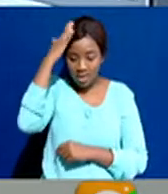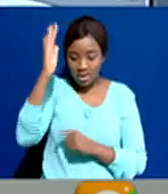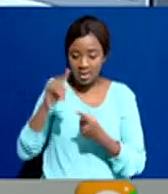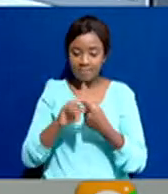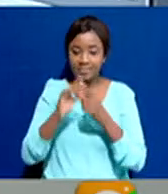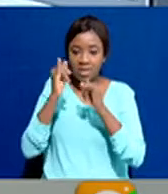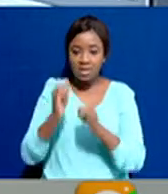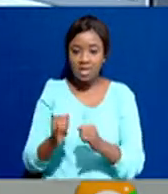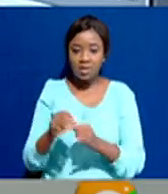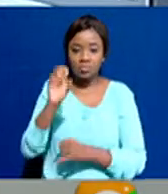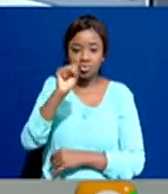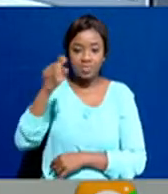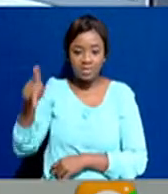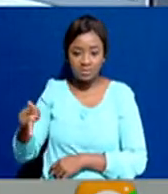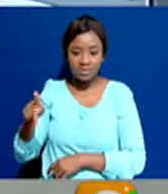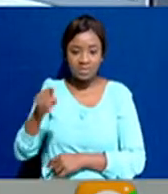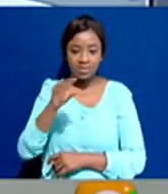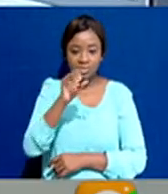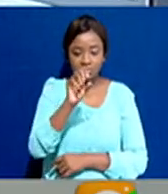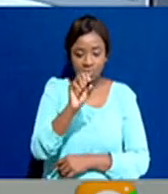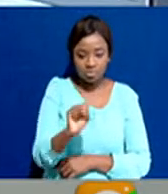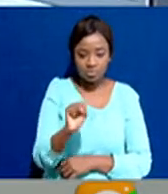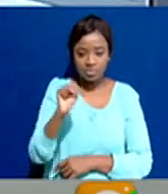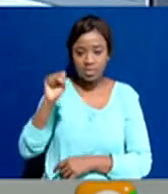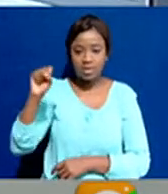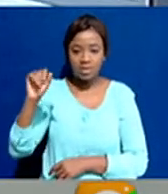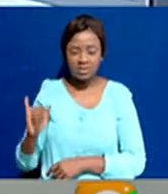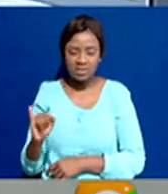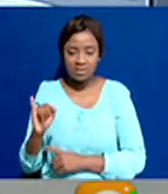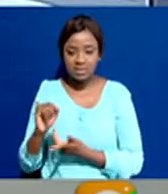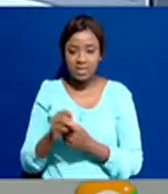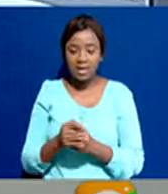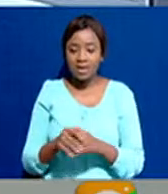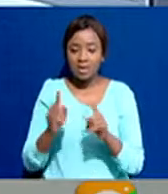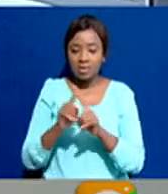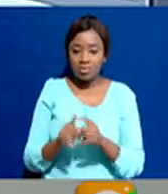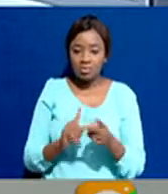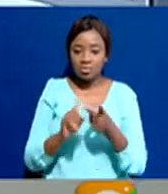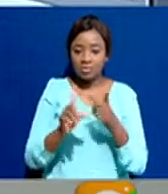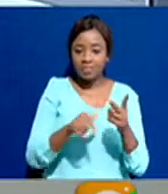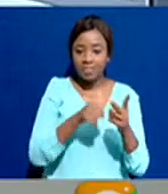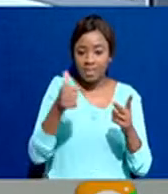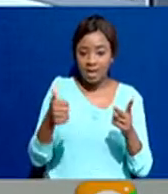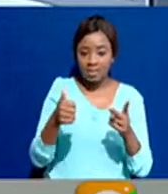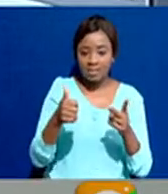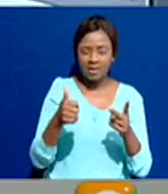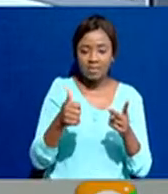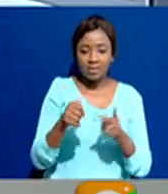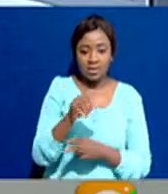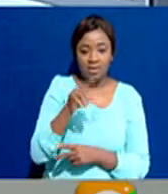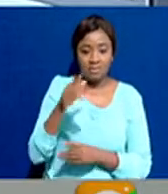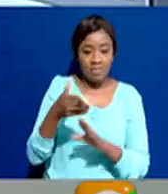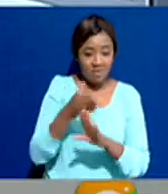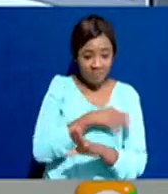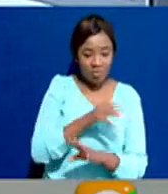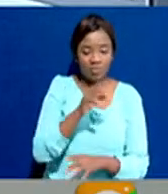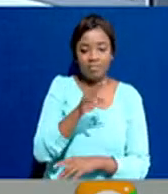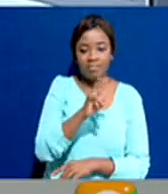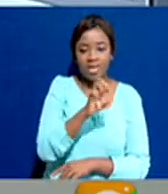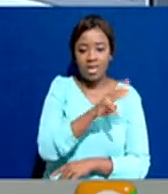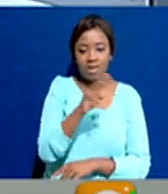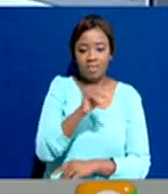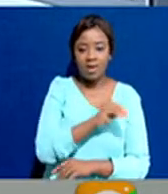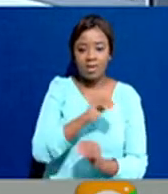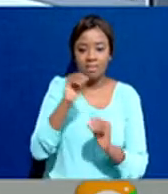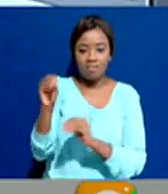as the new superintendent at the Mama Lucy Hospital, with the outgoing head, Dr. Emma Mutio, moving to Pumwani Hospital, where she will be working